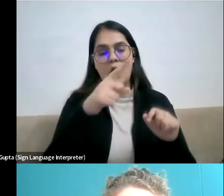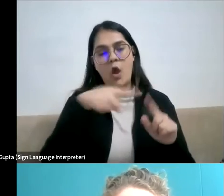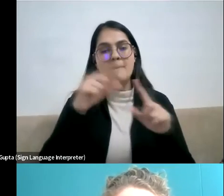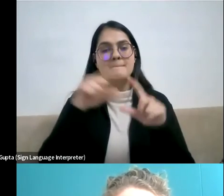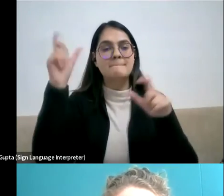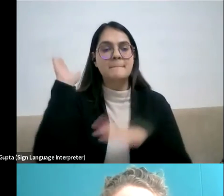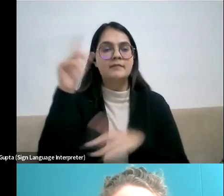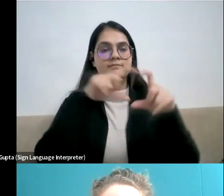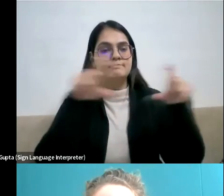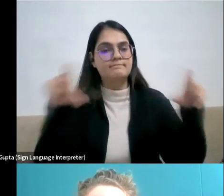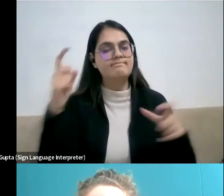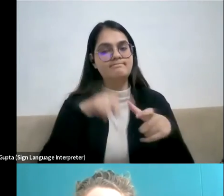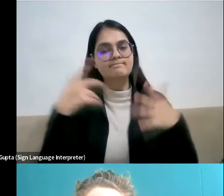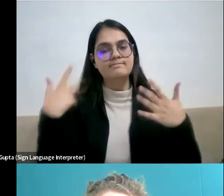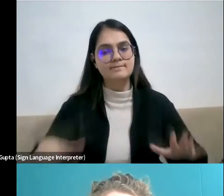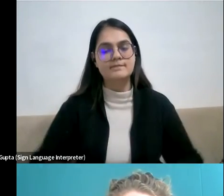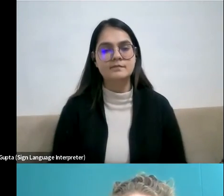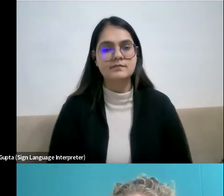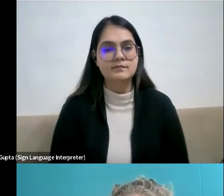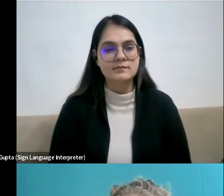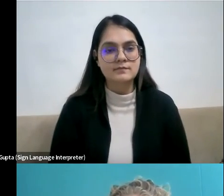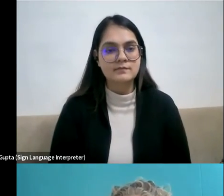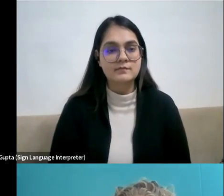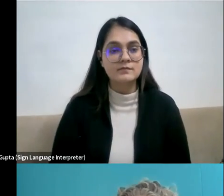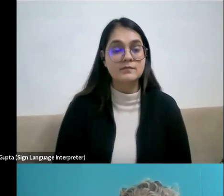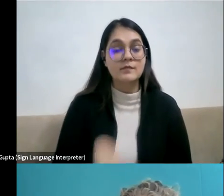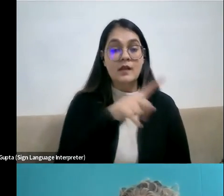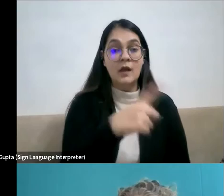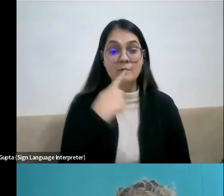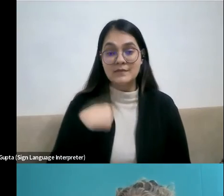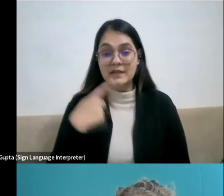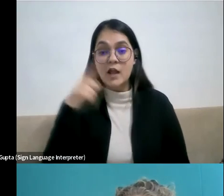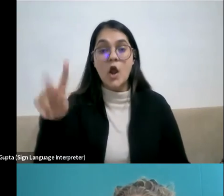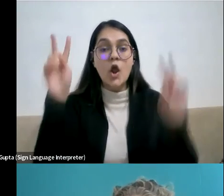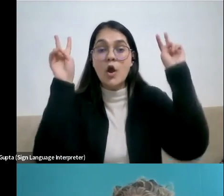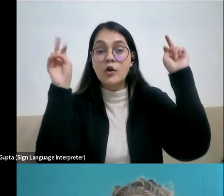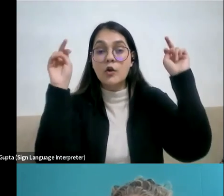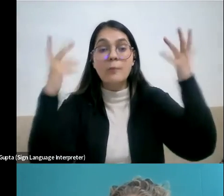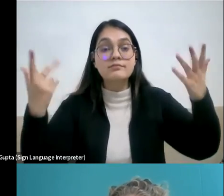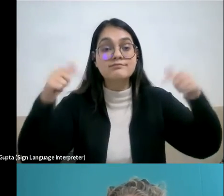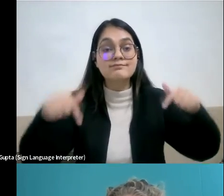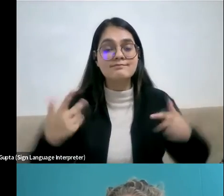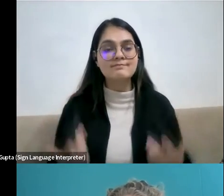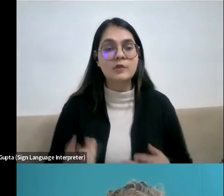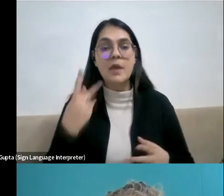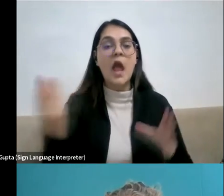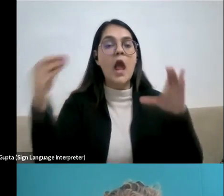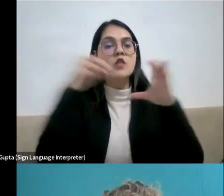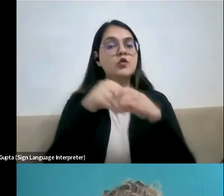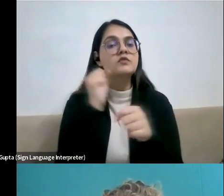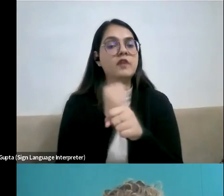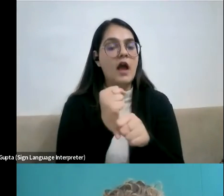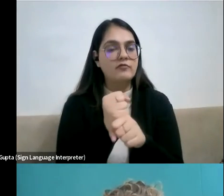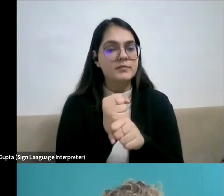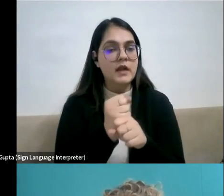Okay, wonderful. Thank you. So, as I said, the topic that we will be covering is inclusive governance